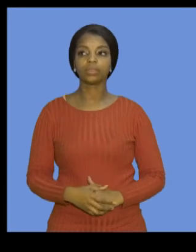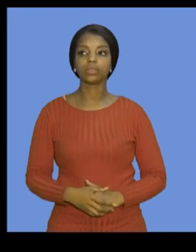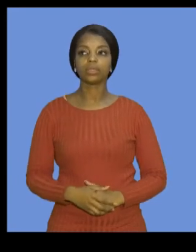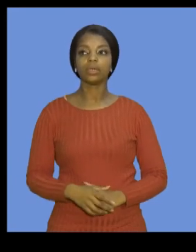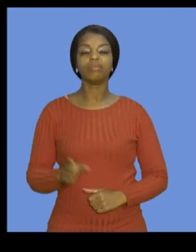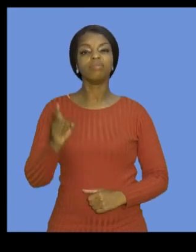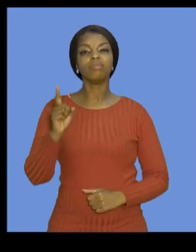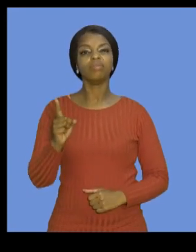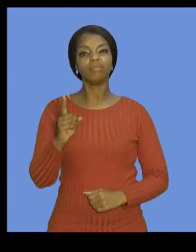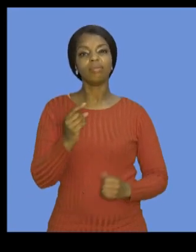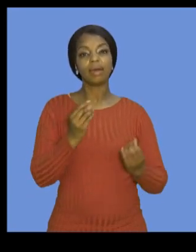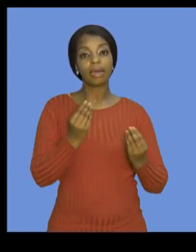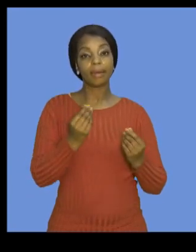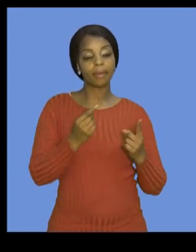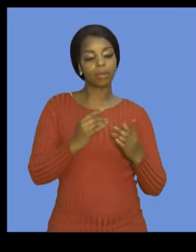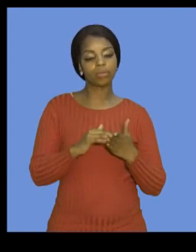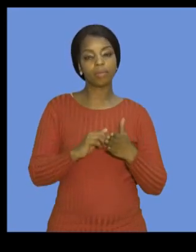this amount, you minus the